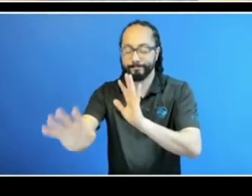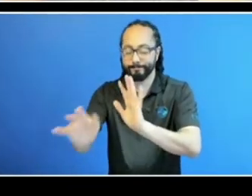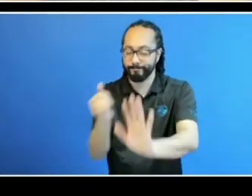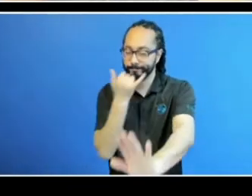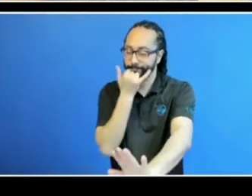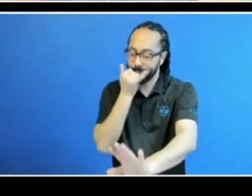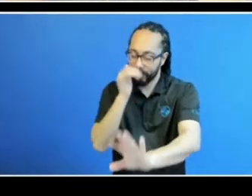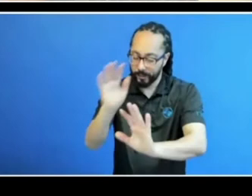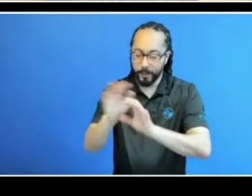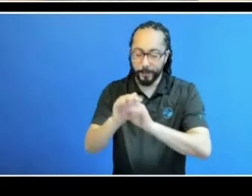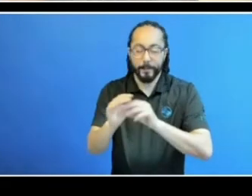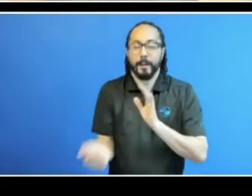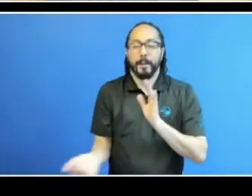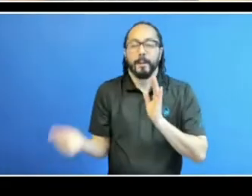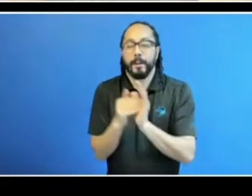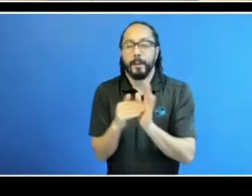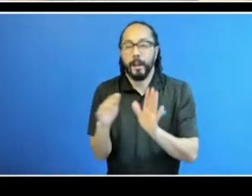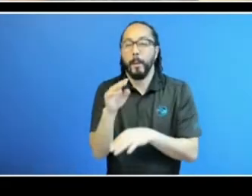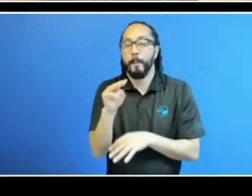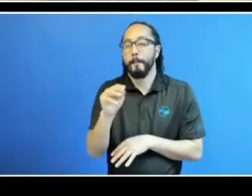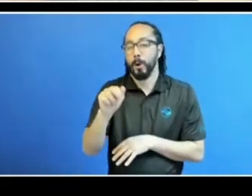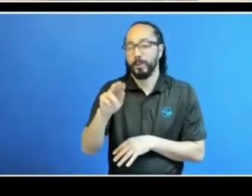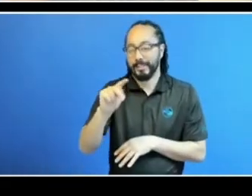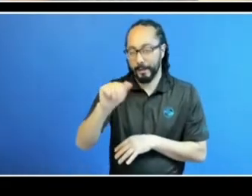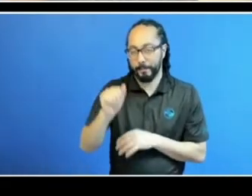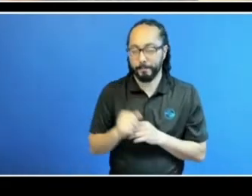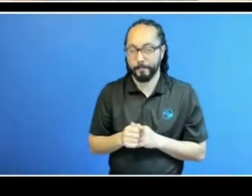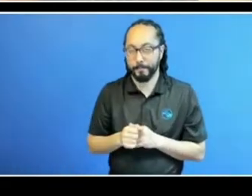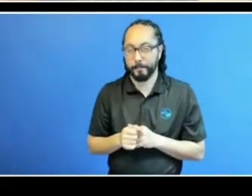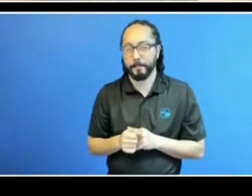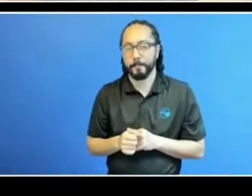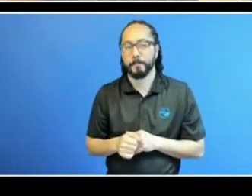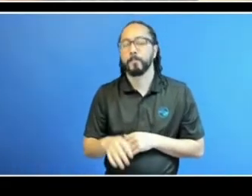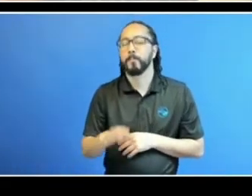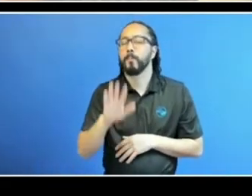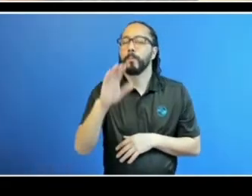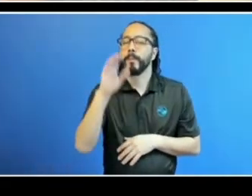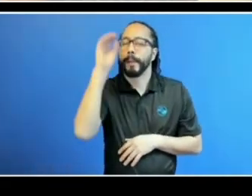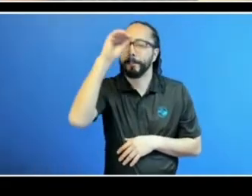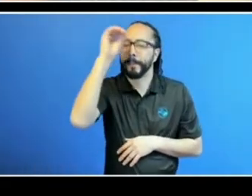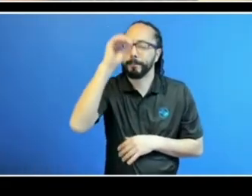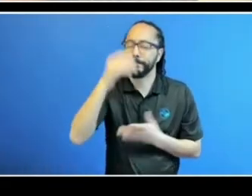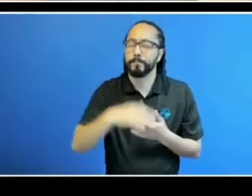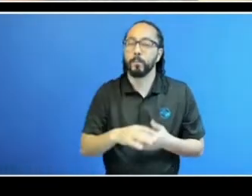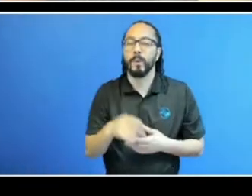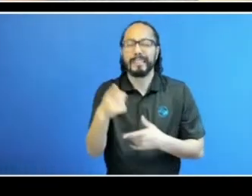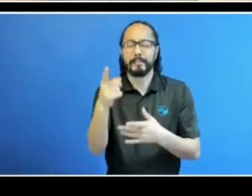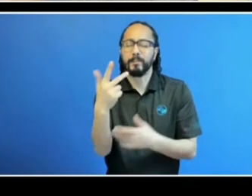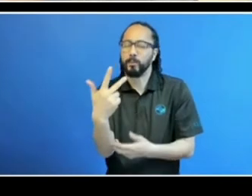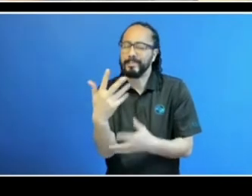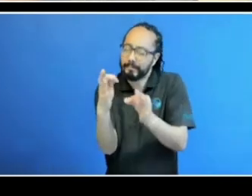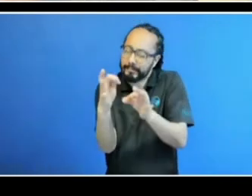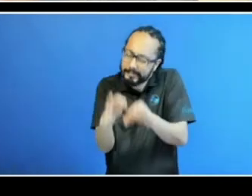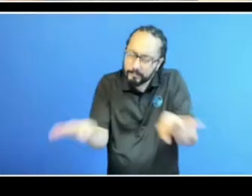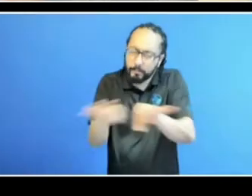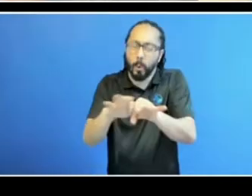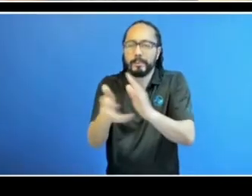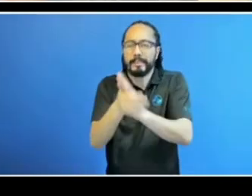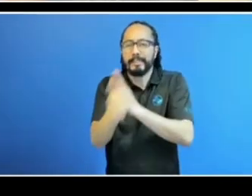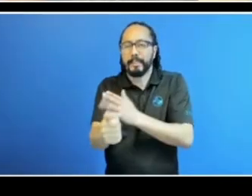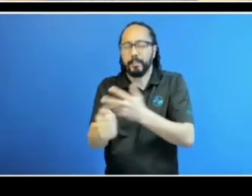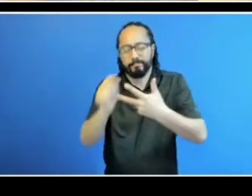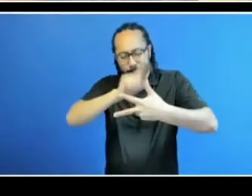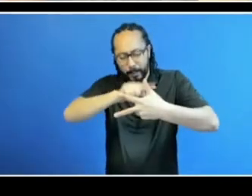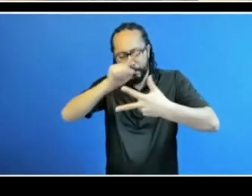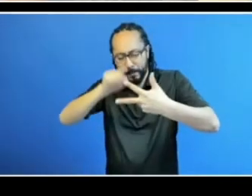actually go to Martina. What, in your opinion, what are three essential skills that you must possess to become a